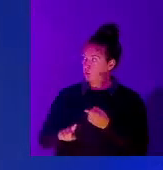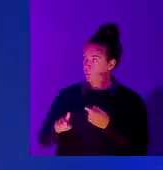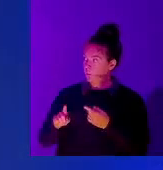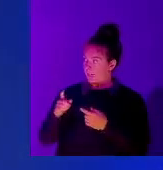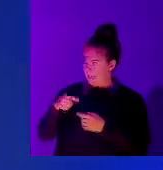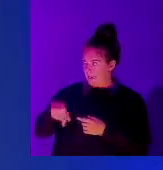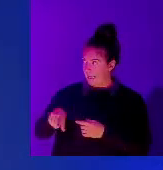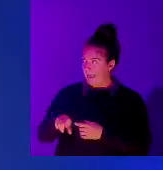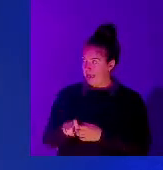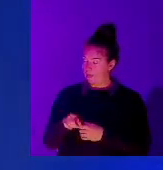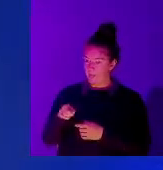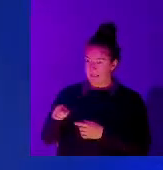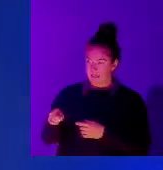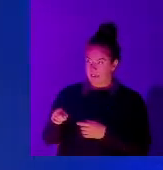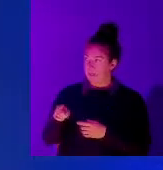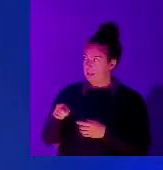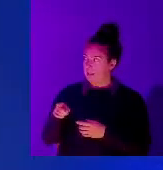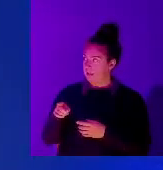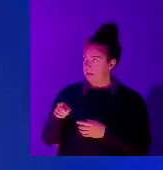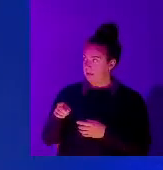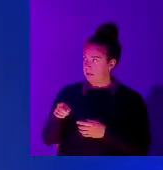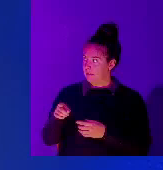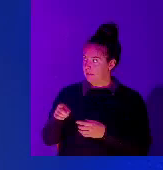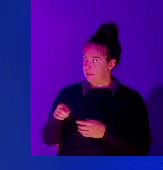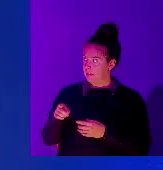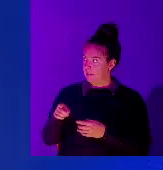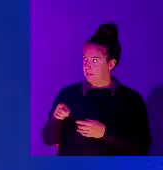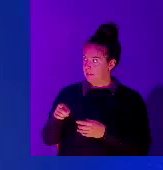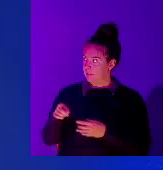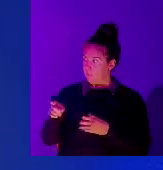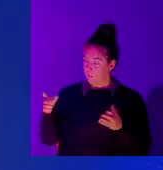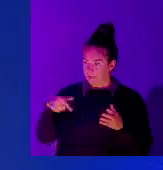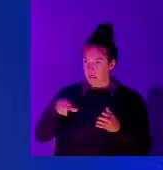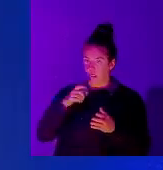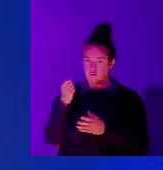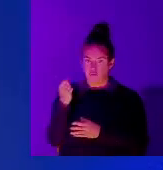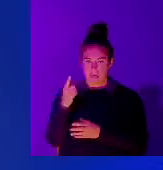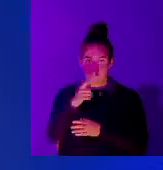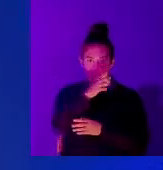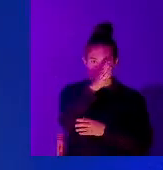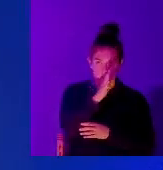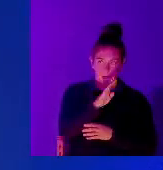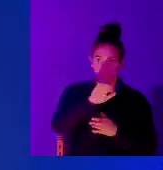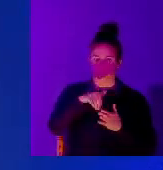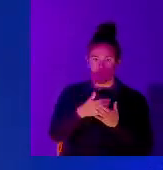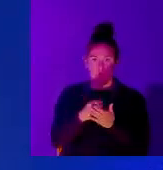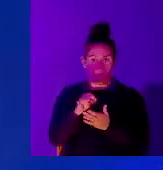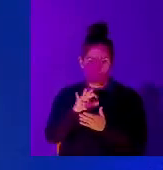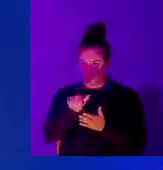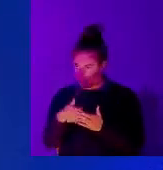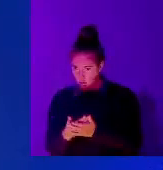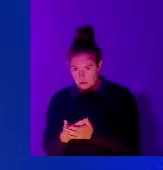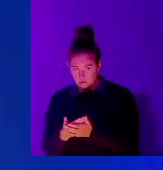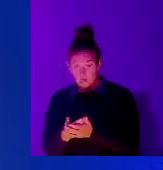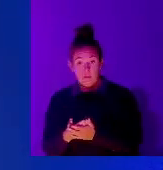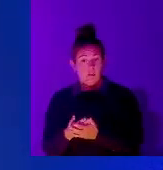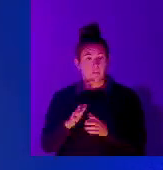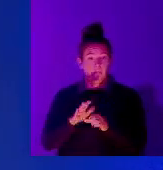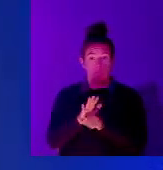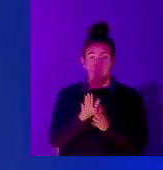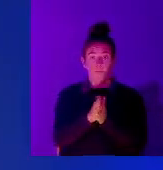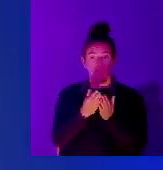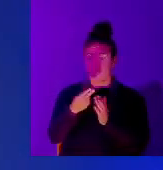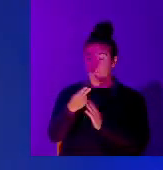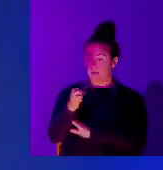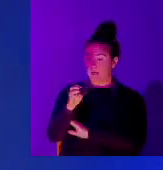that God may be all in all. And the entire book of Hebrews is devoted to declaring Christ's